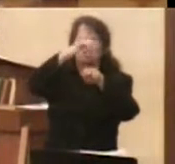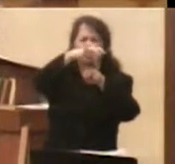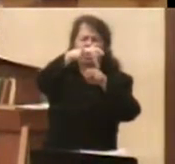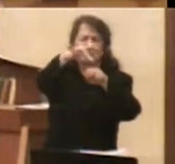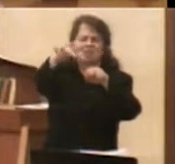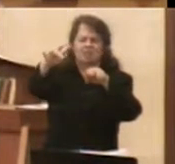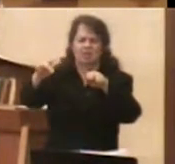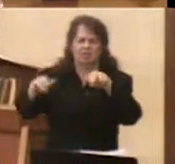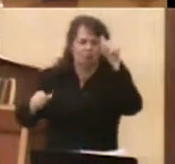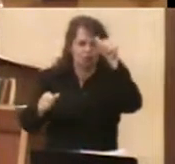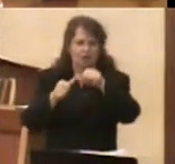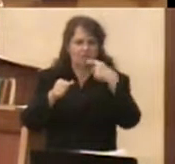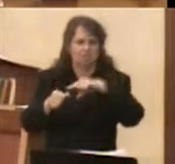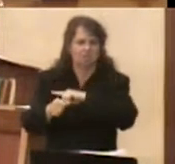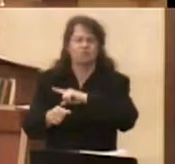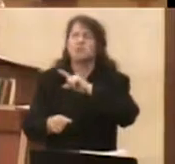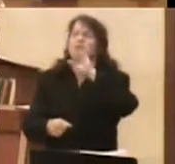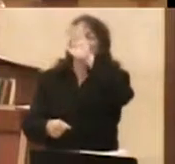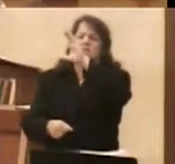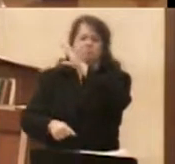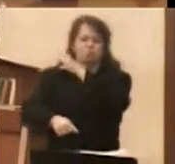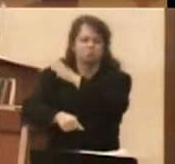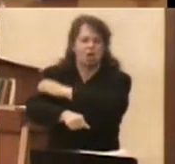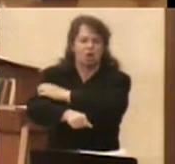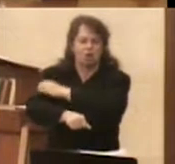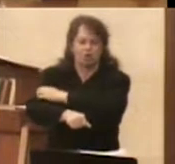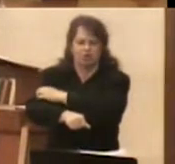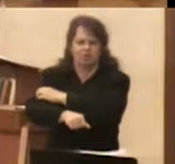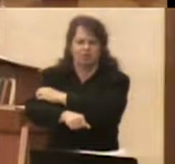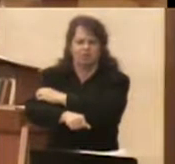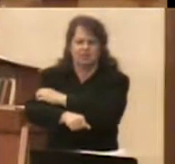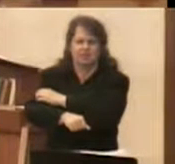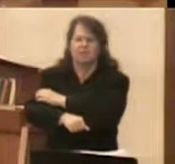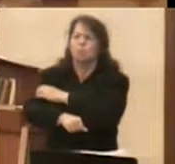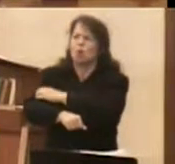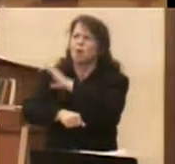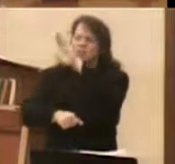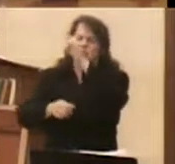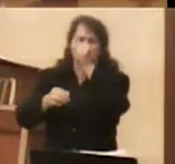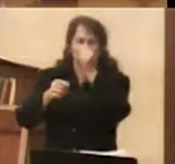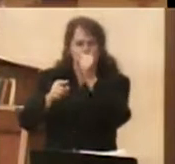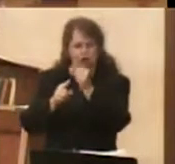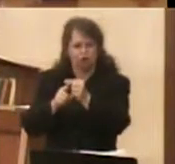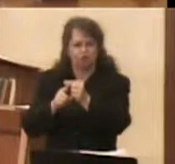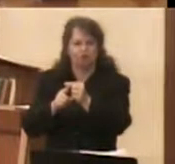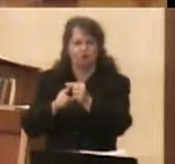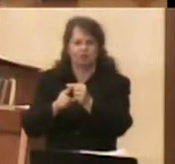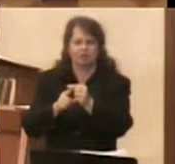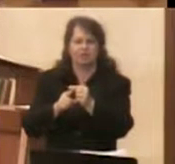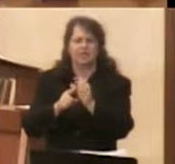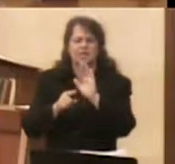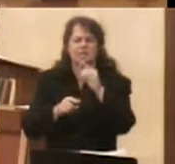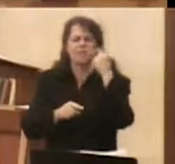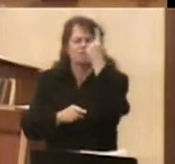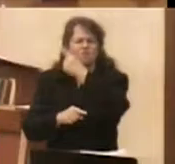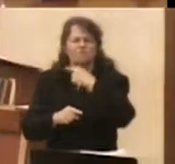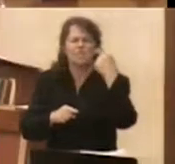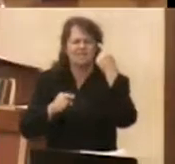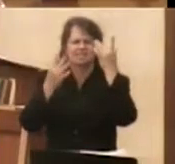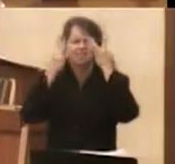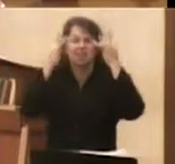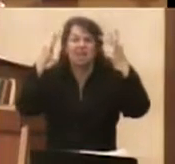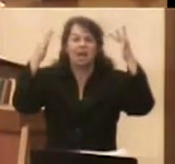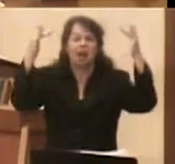of the power of God's word as sharp as a two-edged sword, but also how his face is lit up, and so you